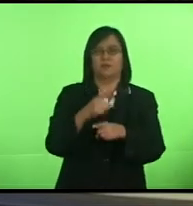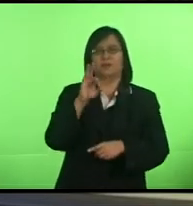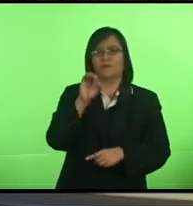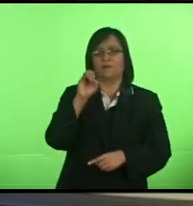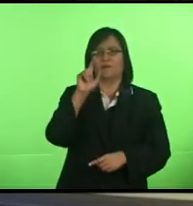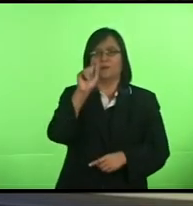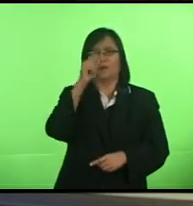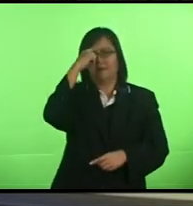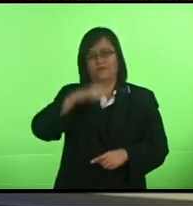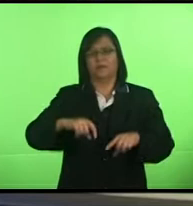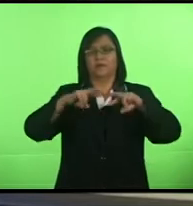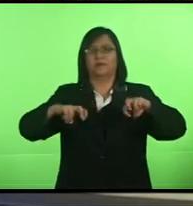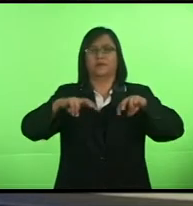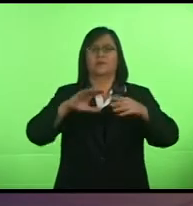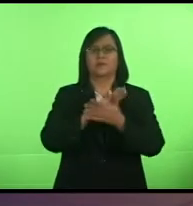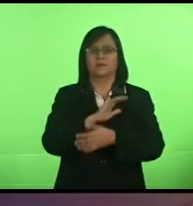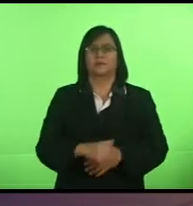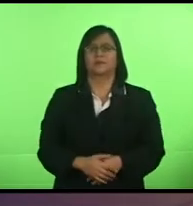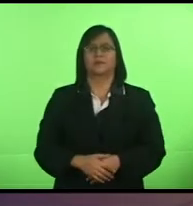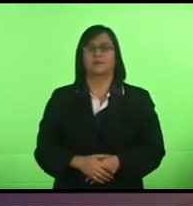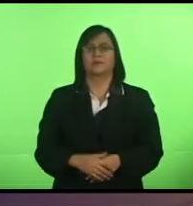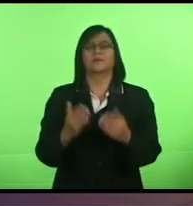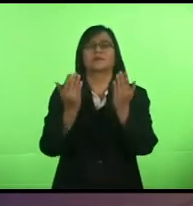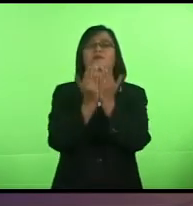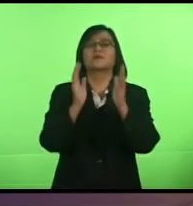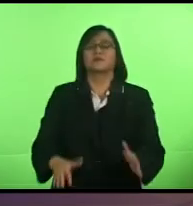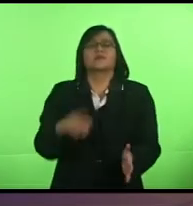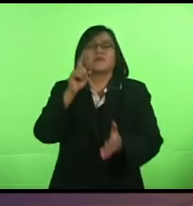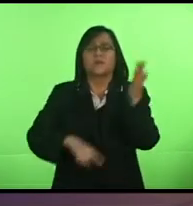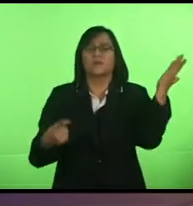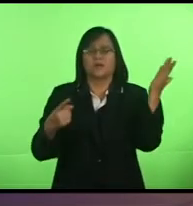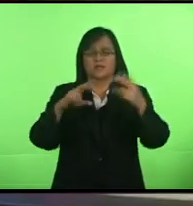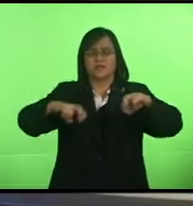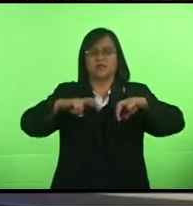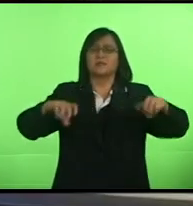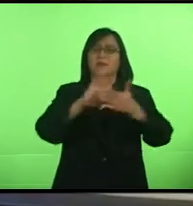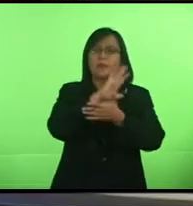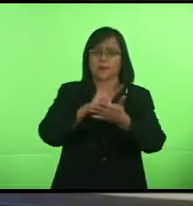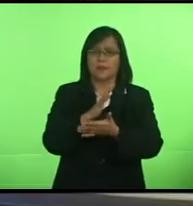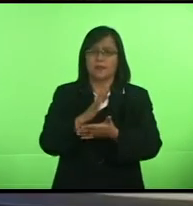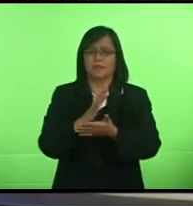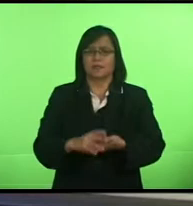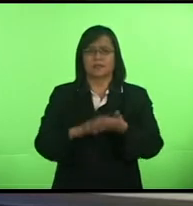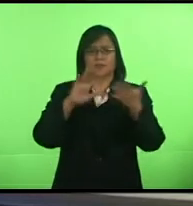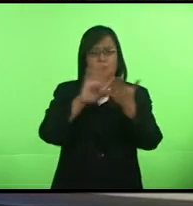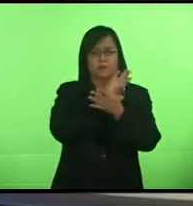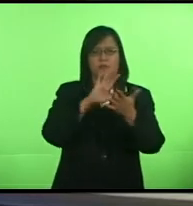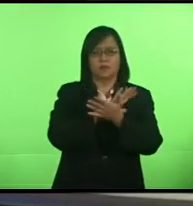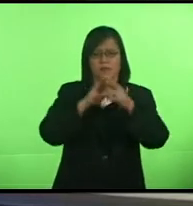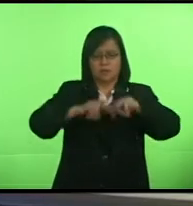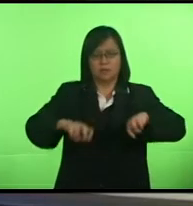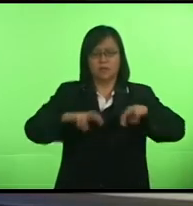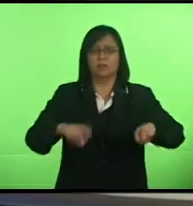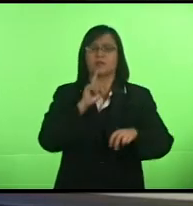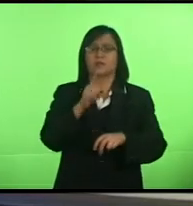Students, what is a research paper? A research paper is an expanded essay that presents